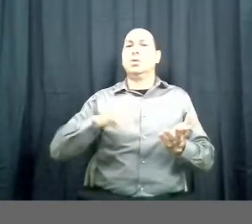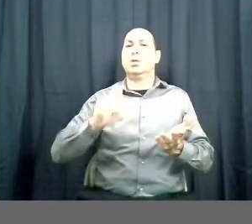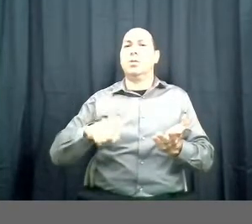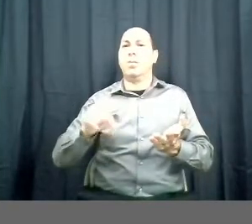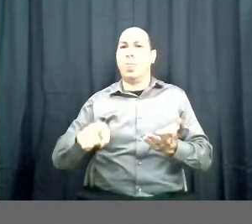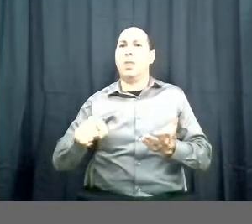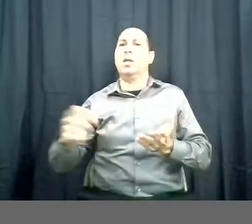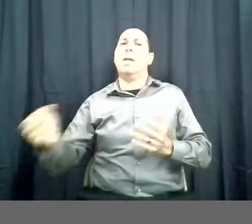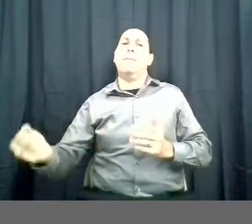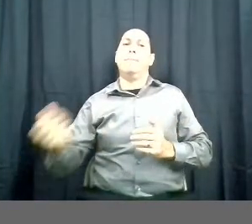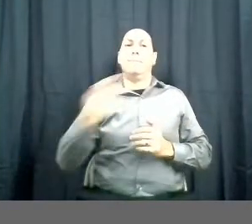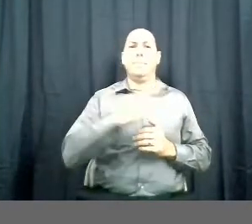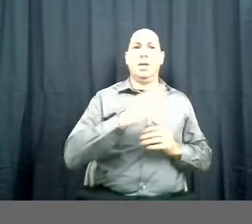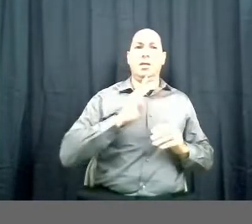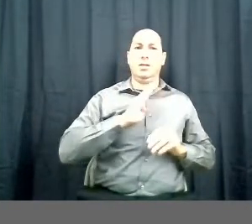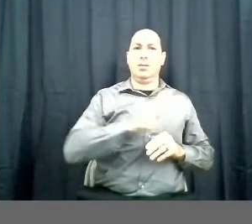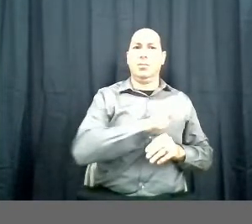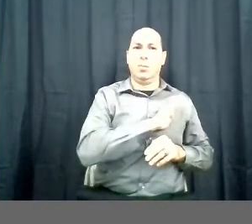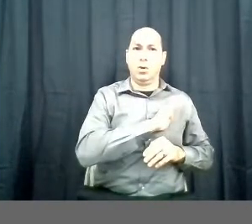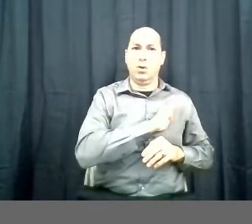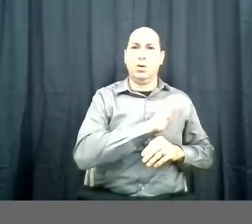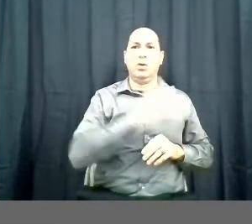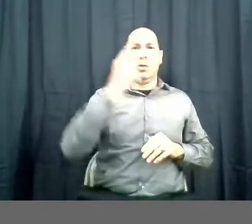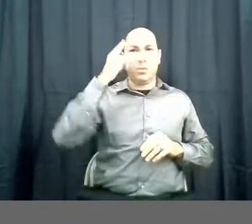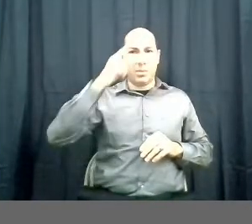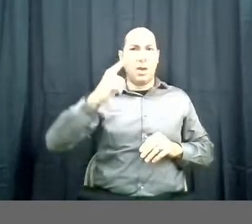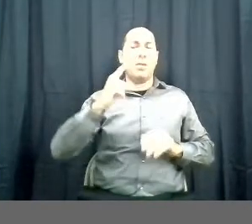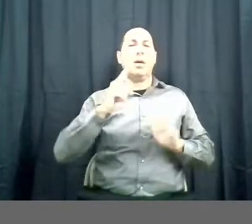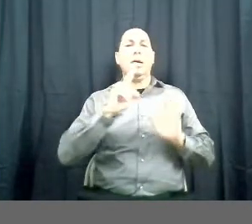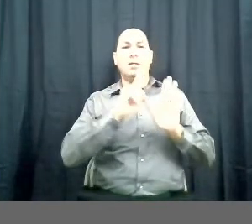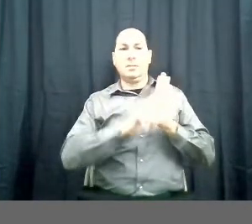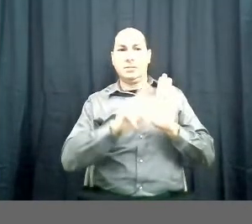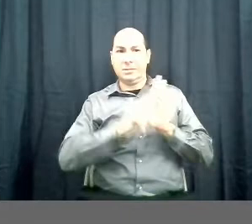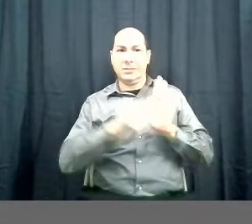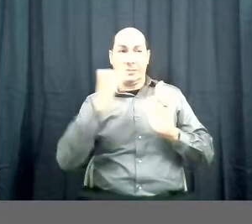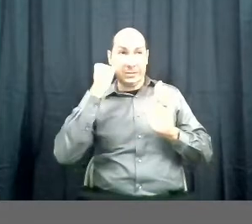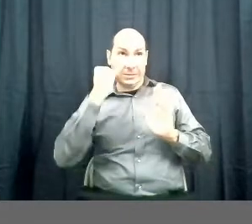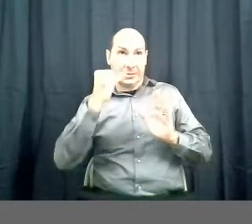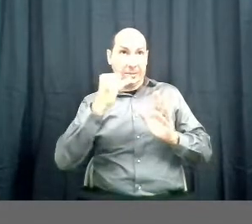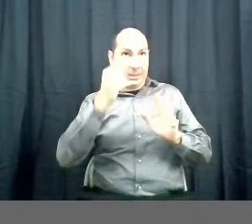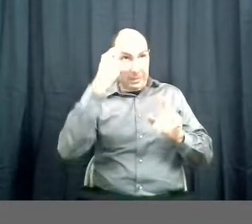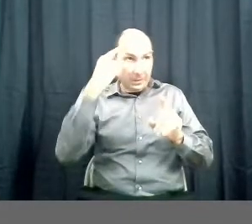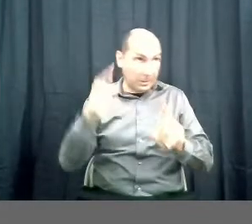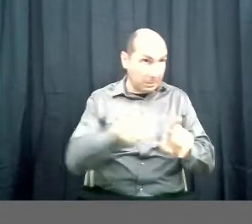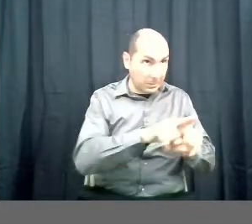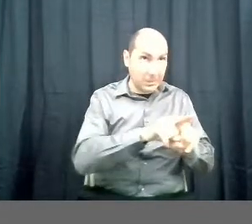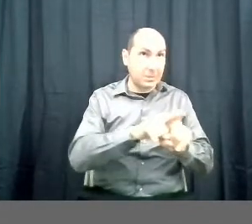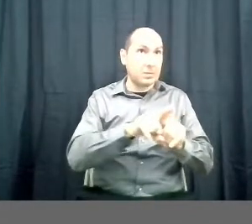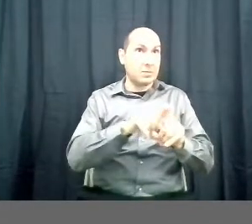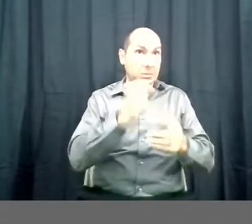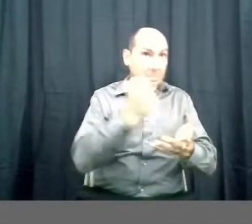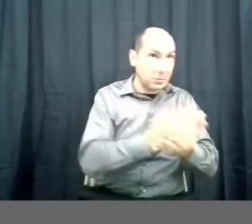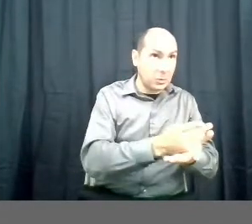board to seek your approval with respect to those changes.